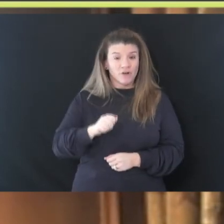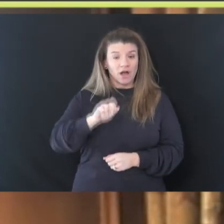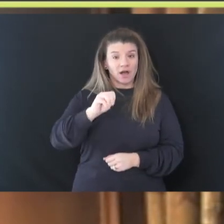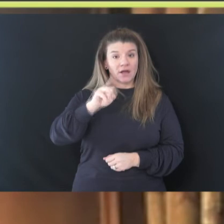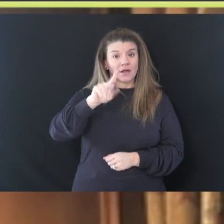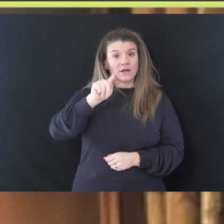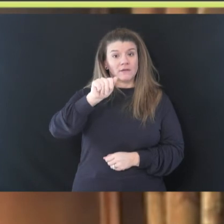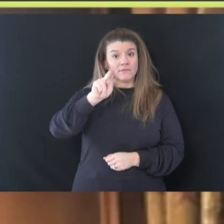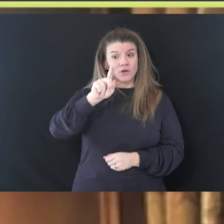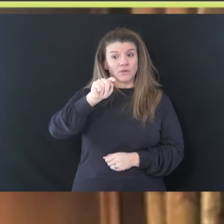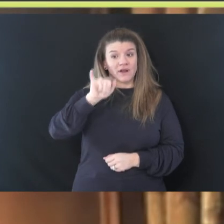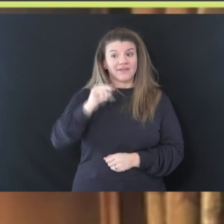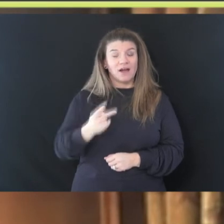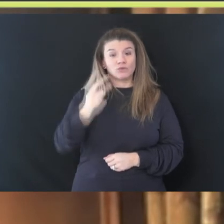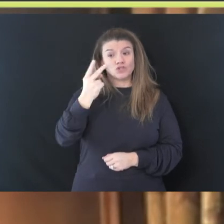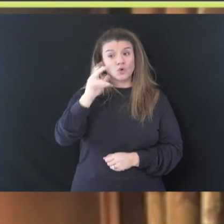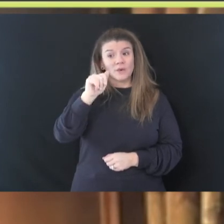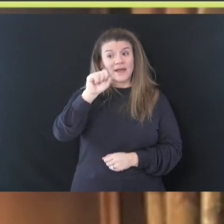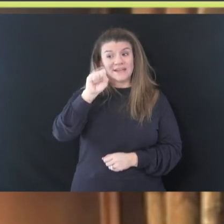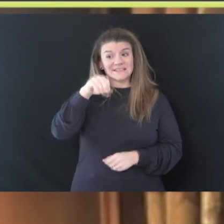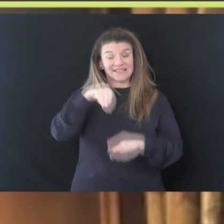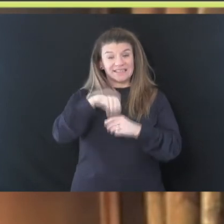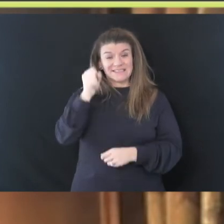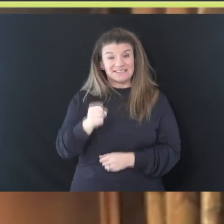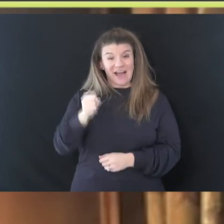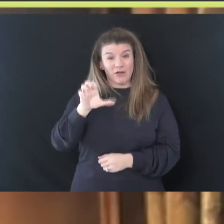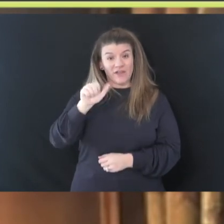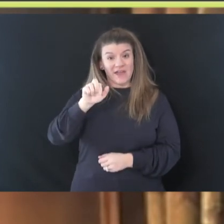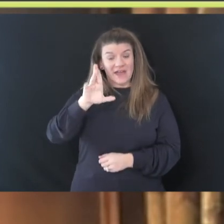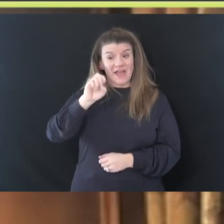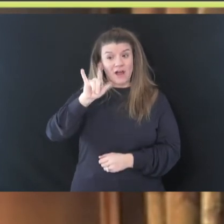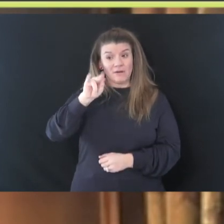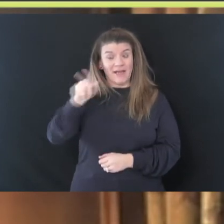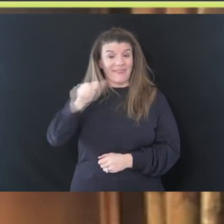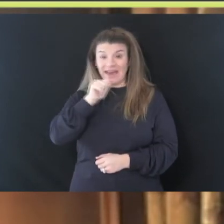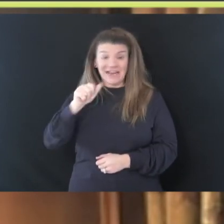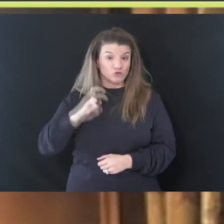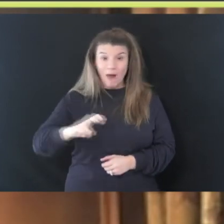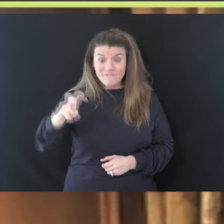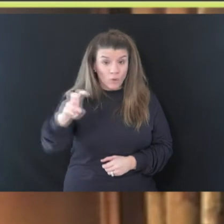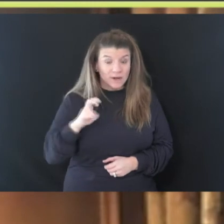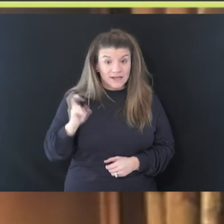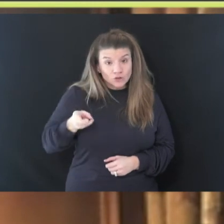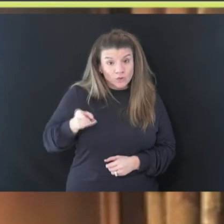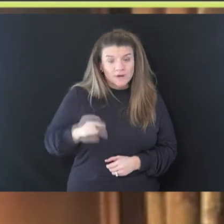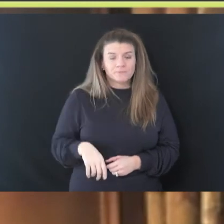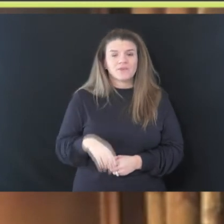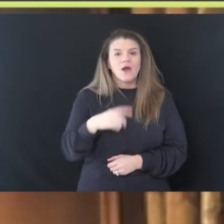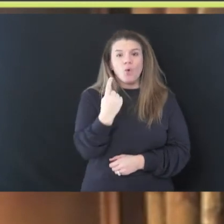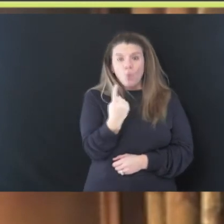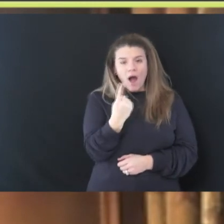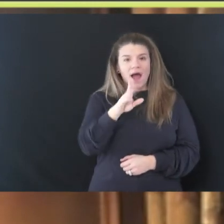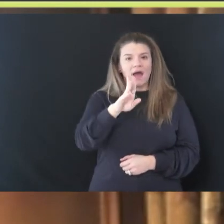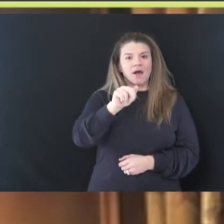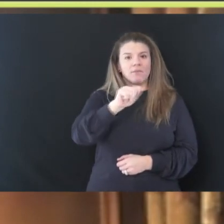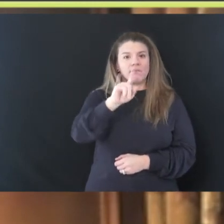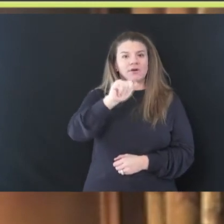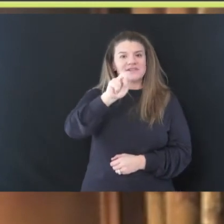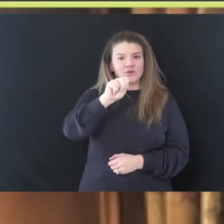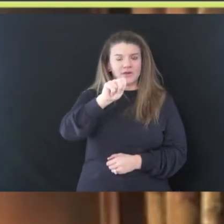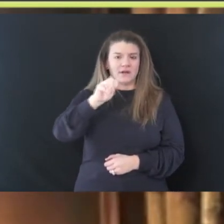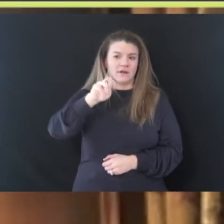2 cases in South Carolina and people that didn't have travel history, and 1 case of the Brazilian mutant is